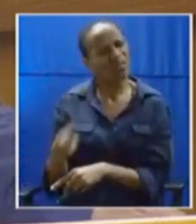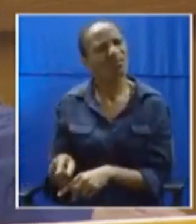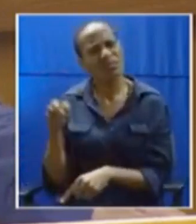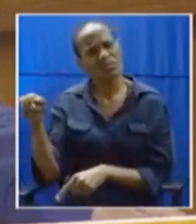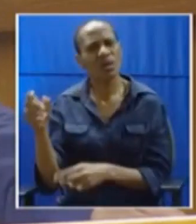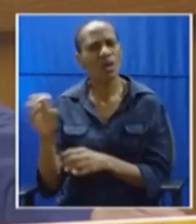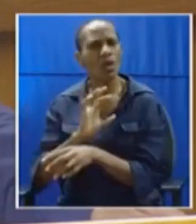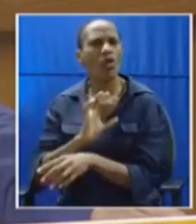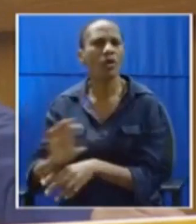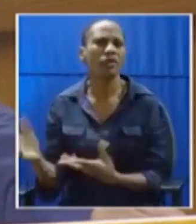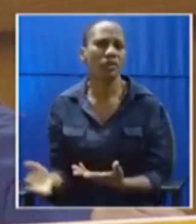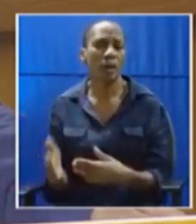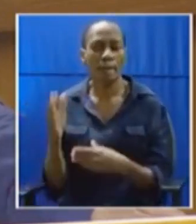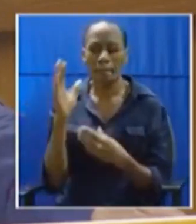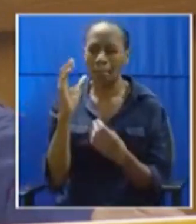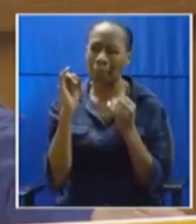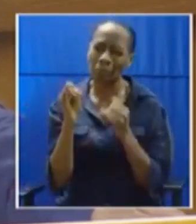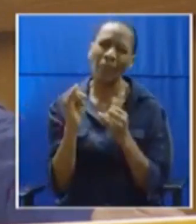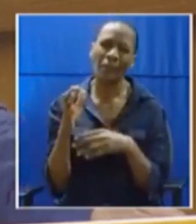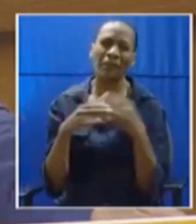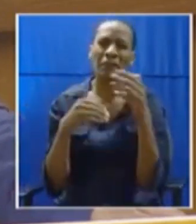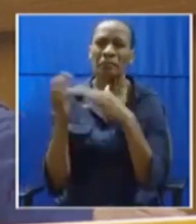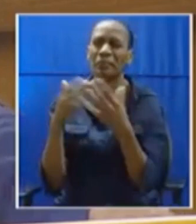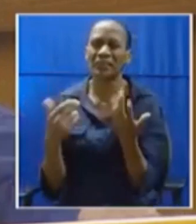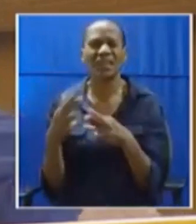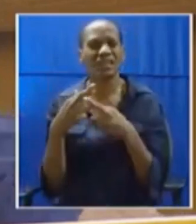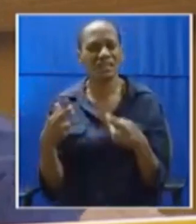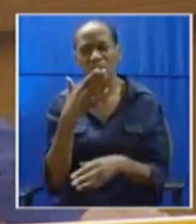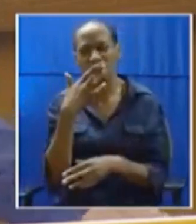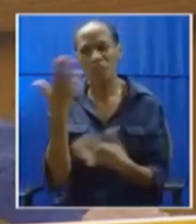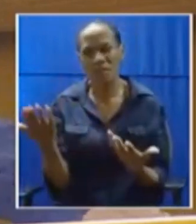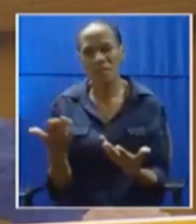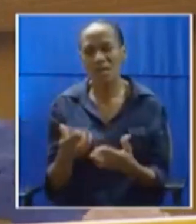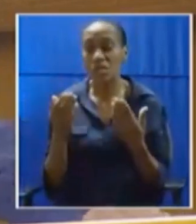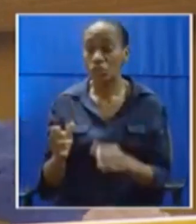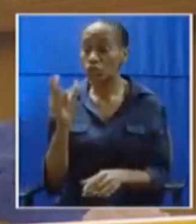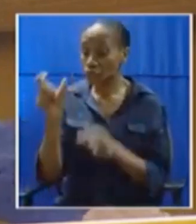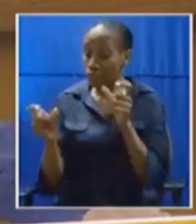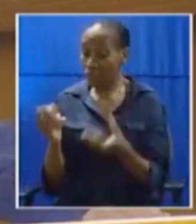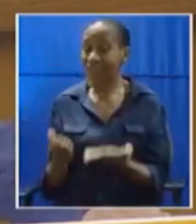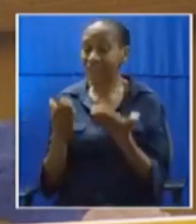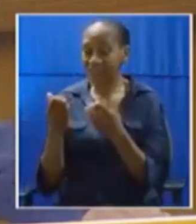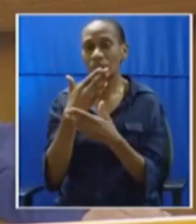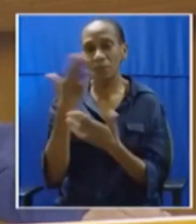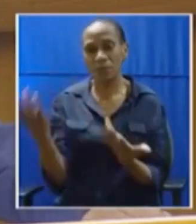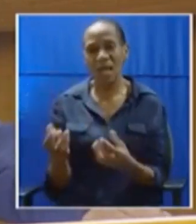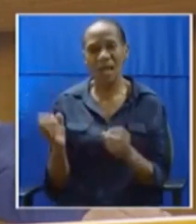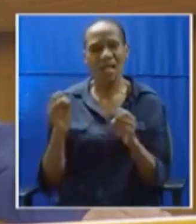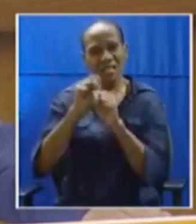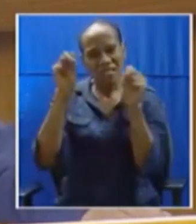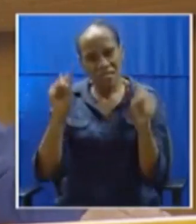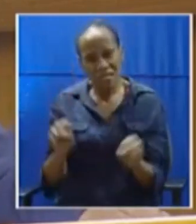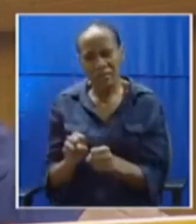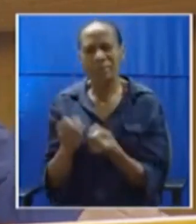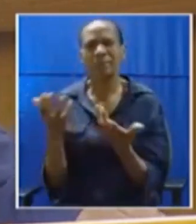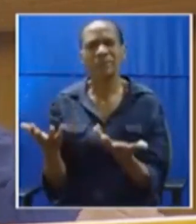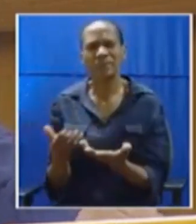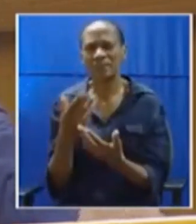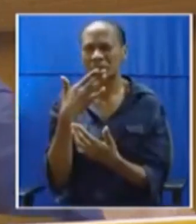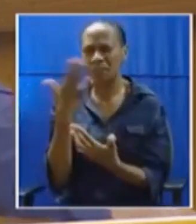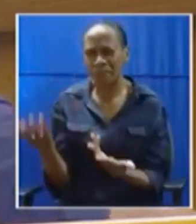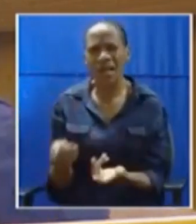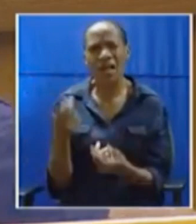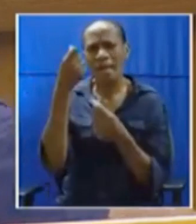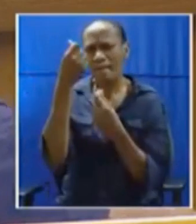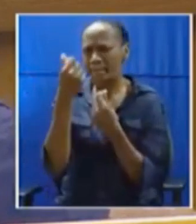by poor infrastructure and equipment, almost non-existent student services, outdated curricula, unequal student funding, and a decline